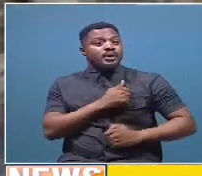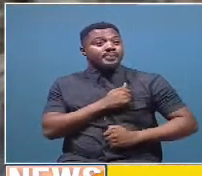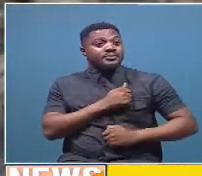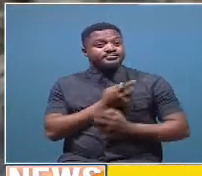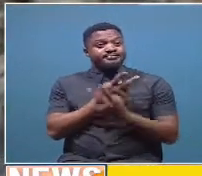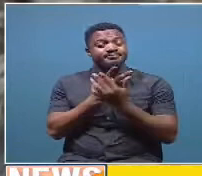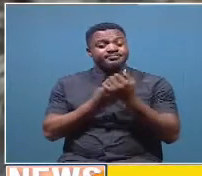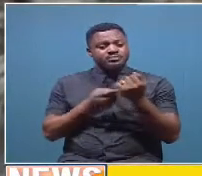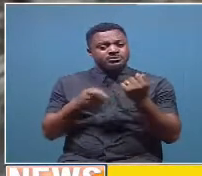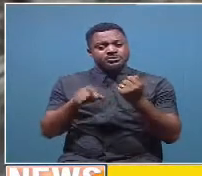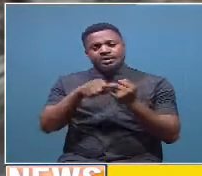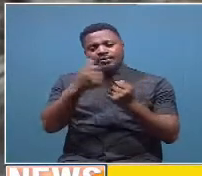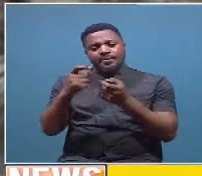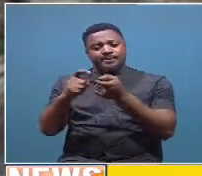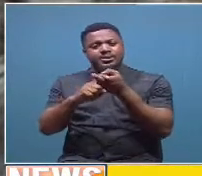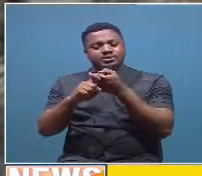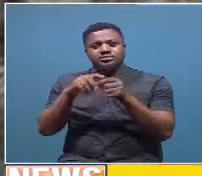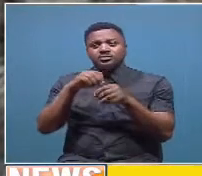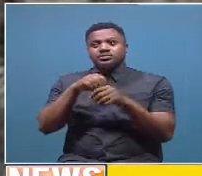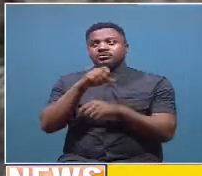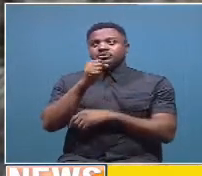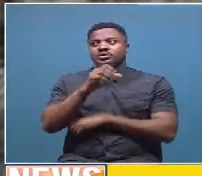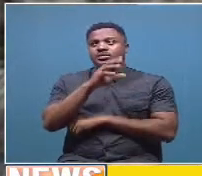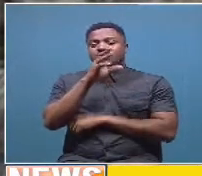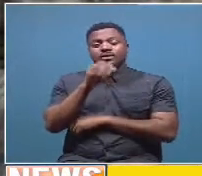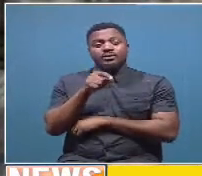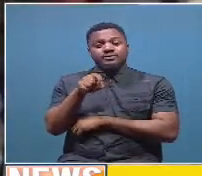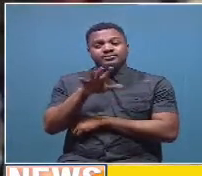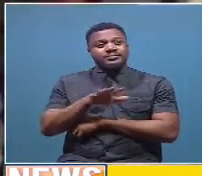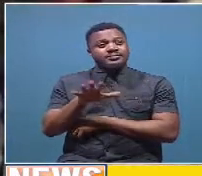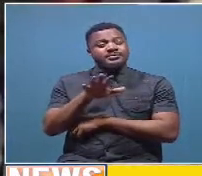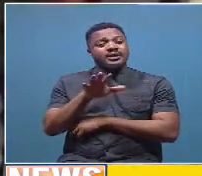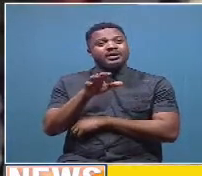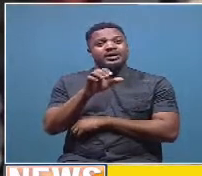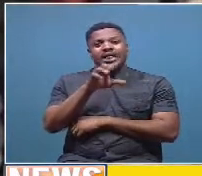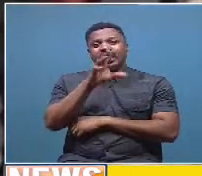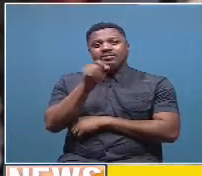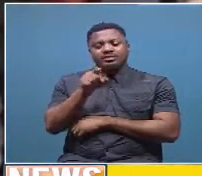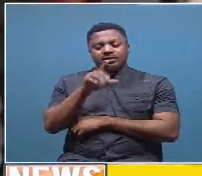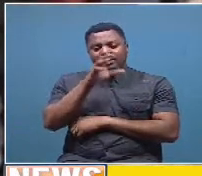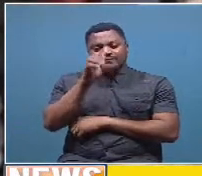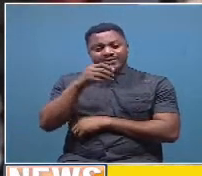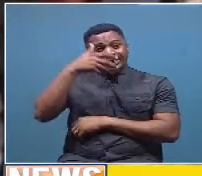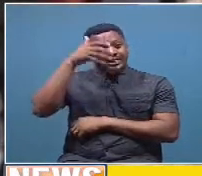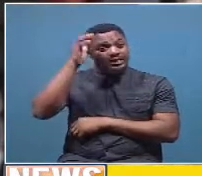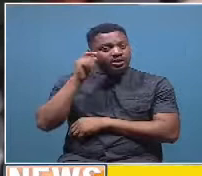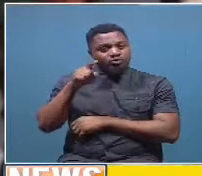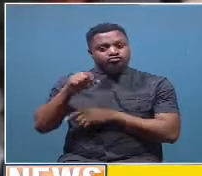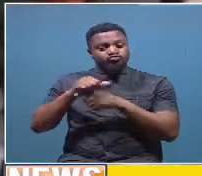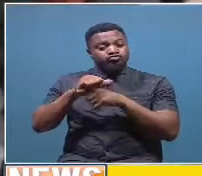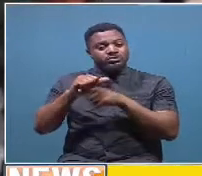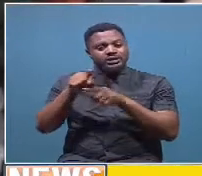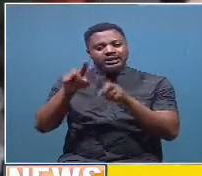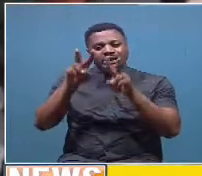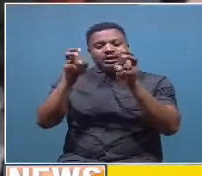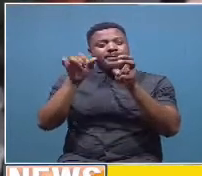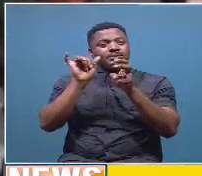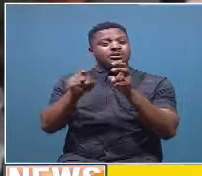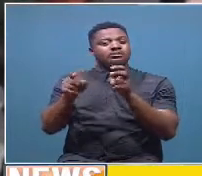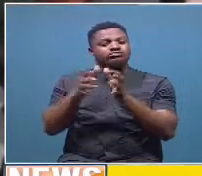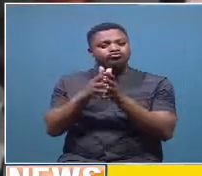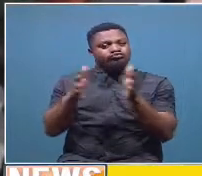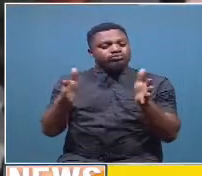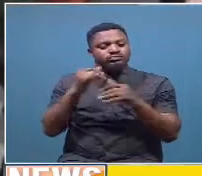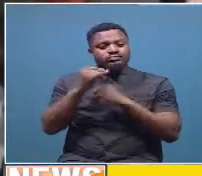Forces, and other partners within sub-Saharan Africa. Exercise African Lion is with the theme Enhancing